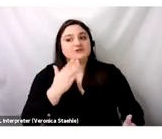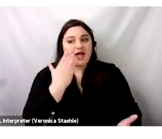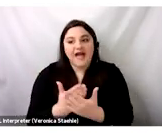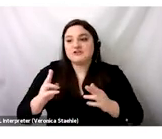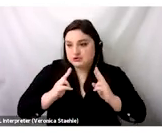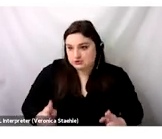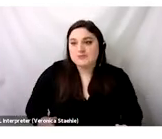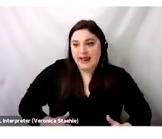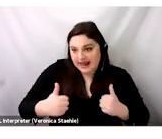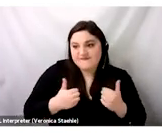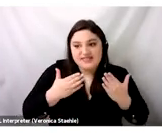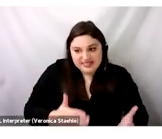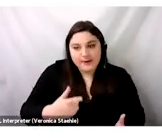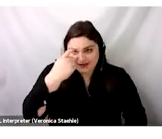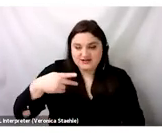alive.